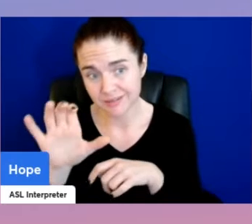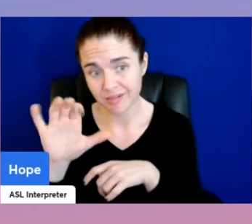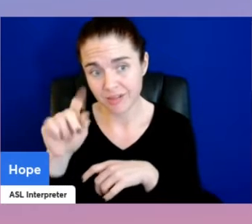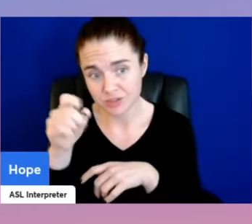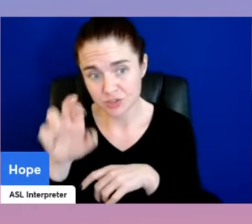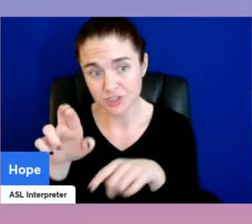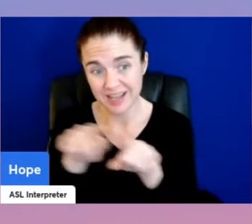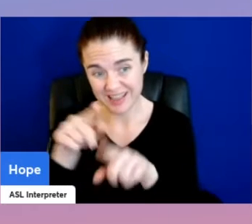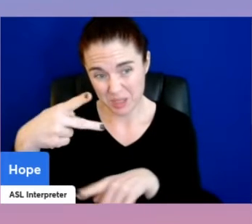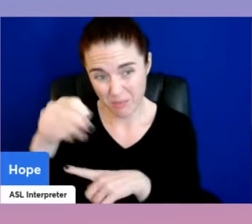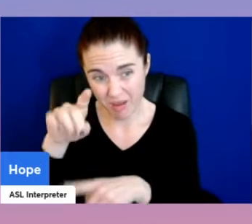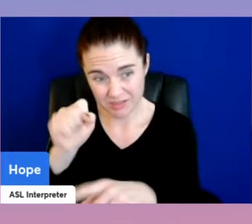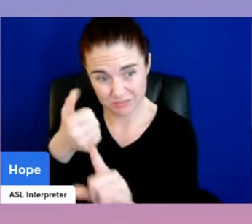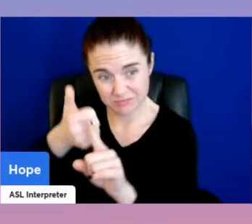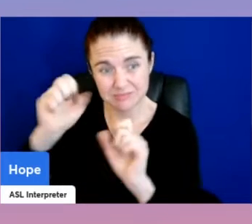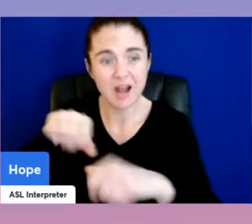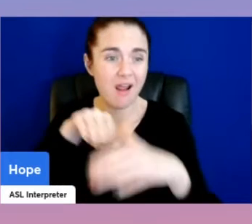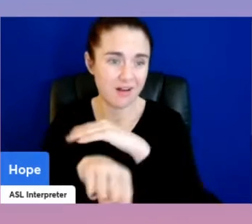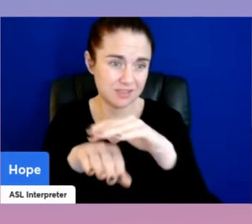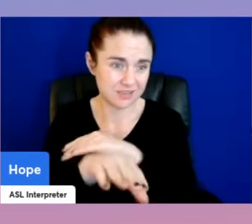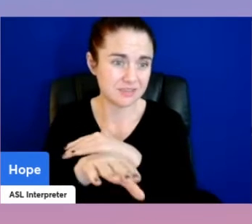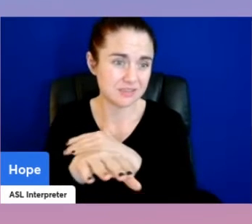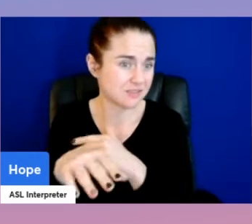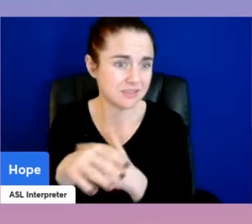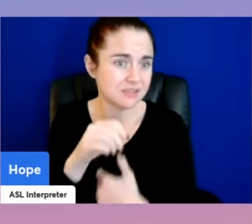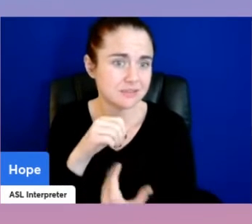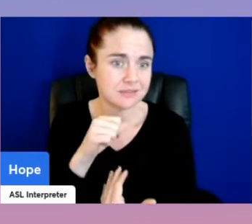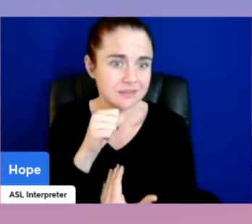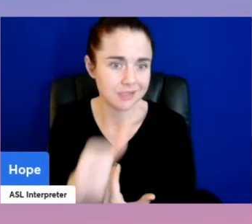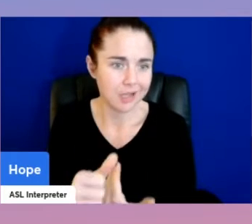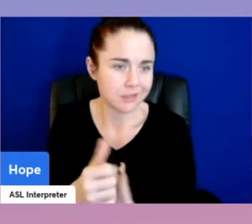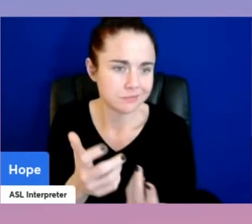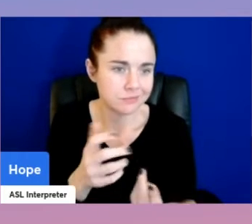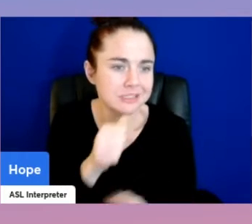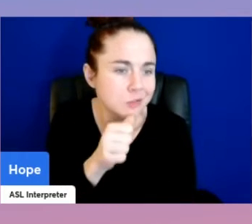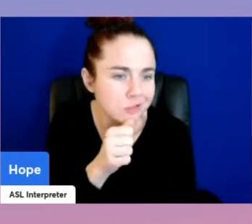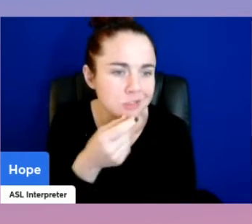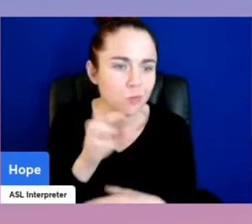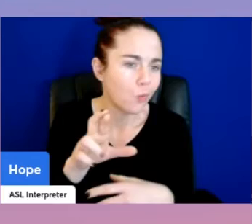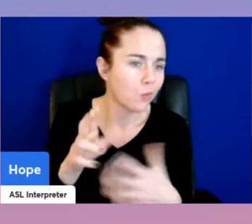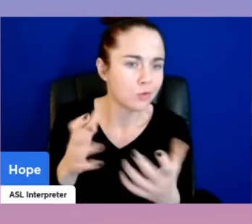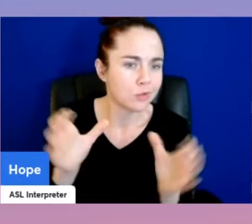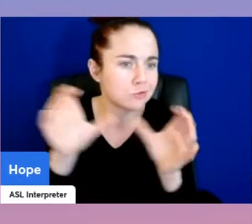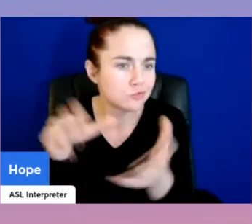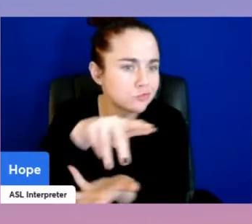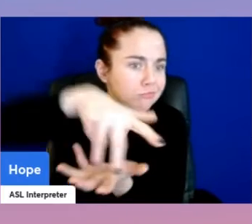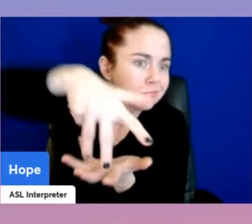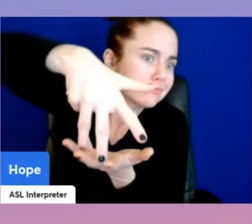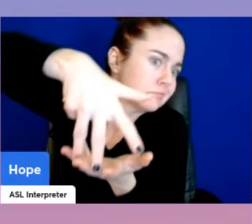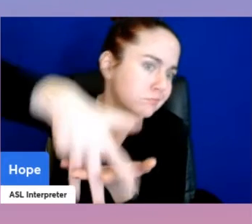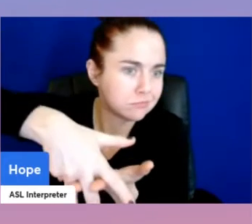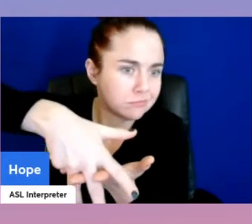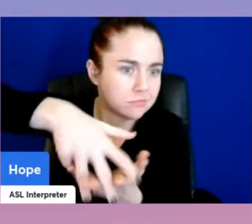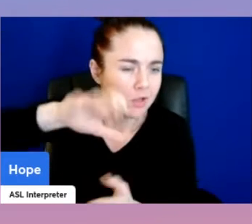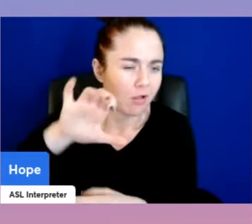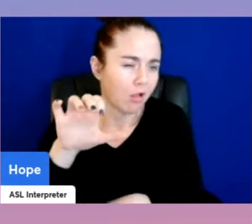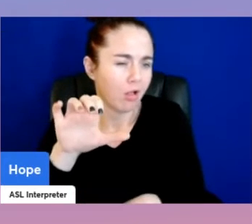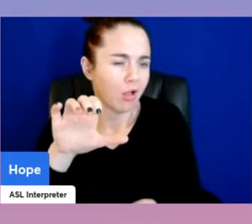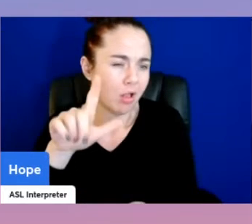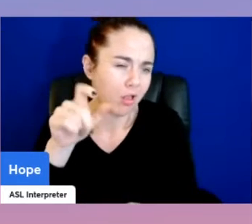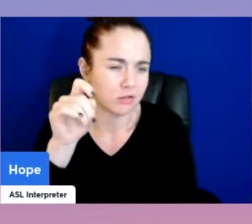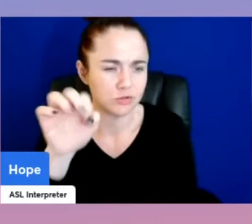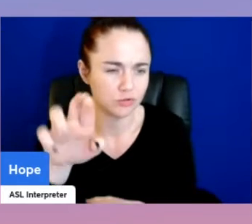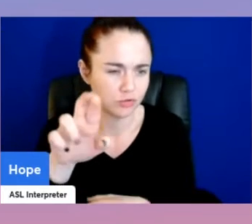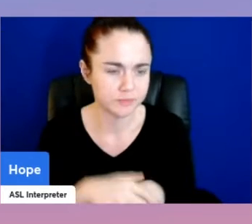themselves can access those things without messy secrets or credentials being embedded within the cluster.